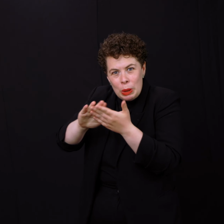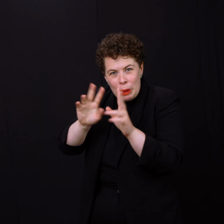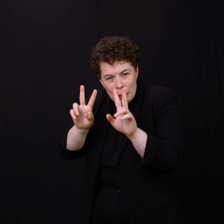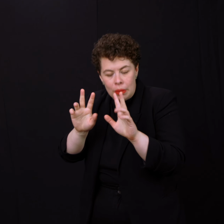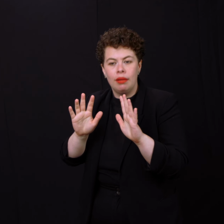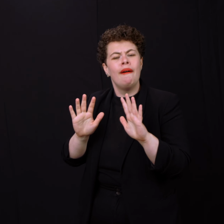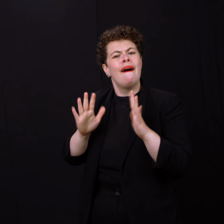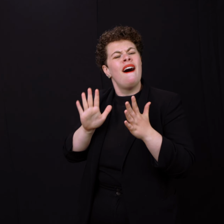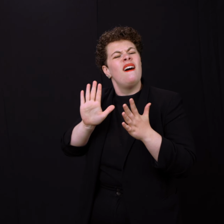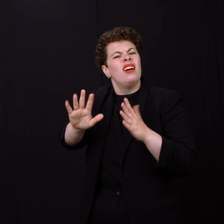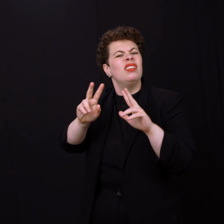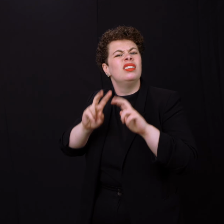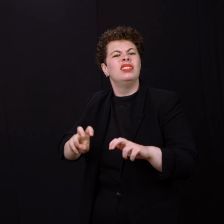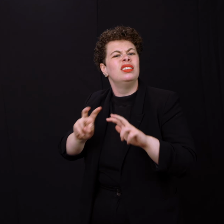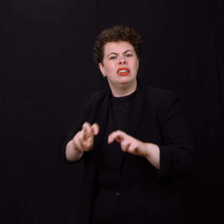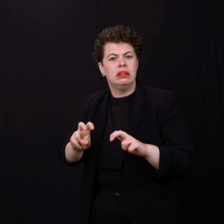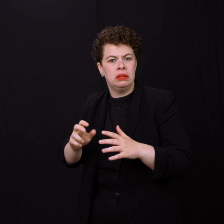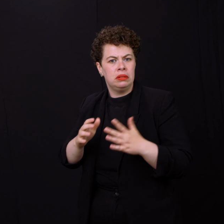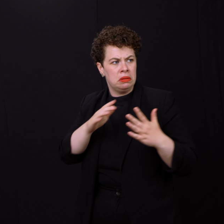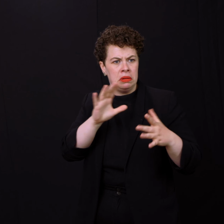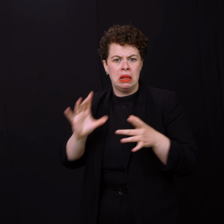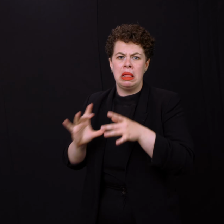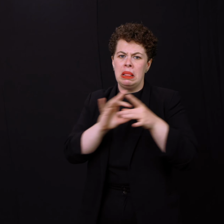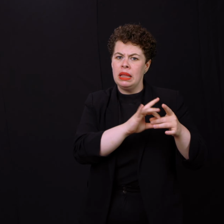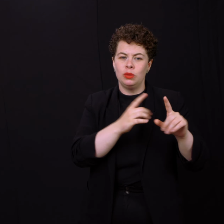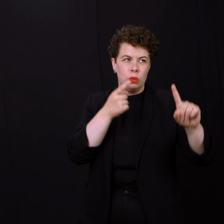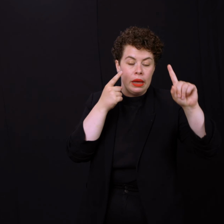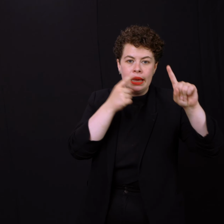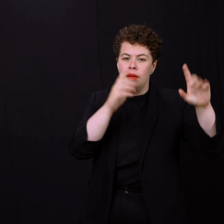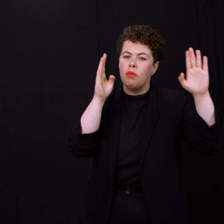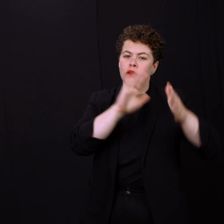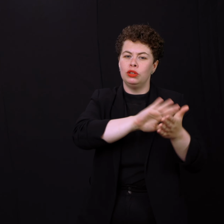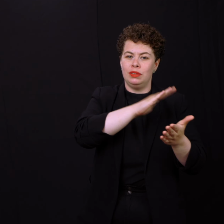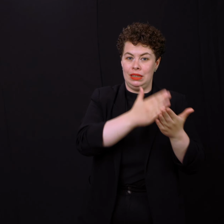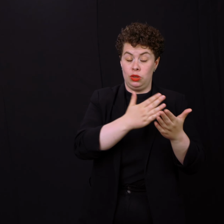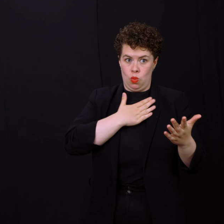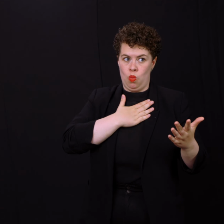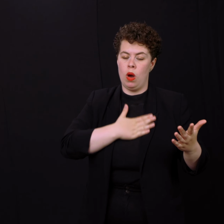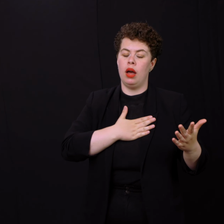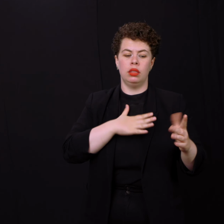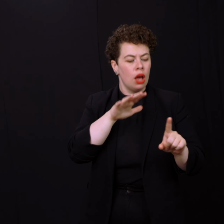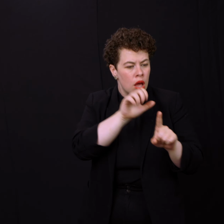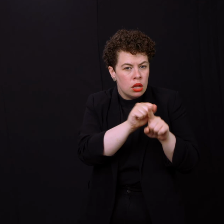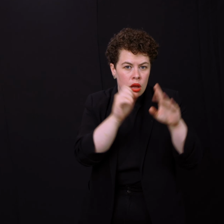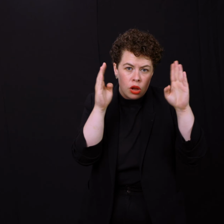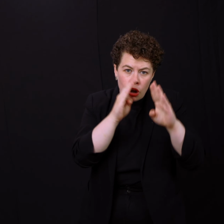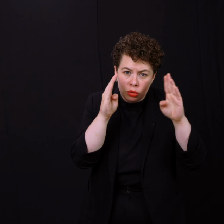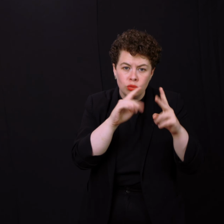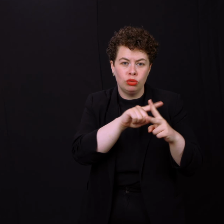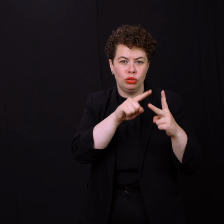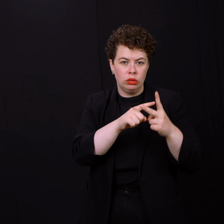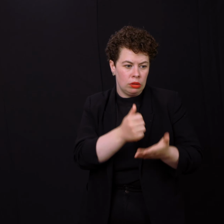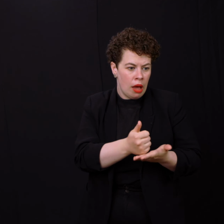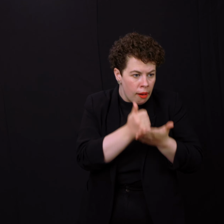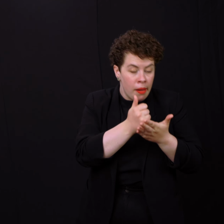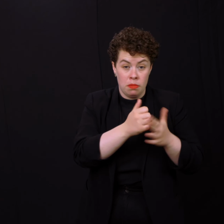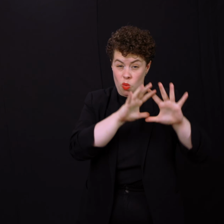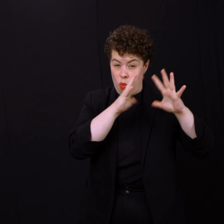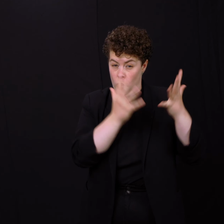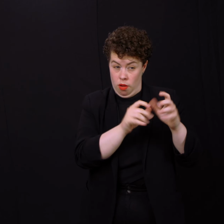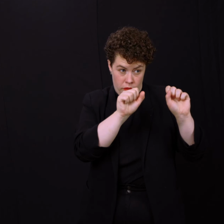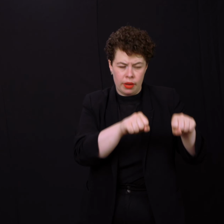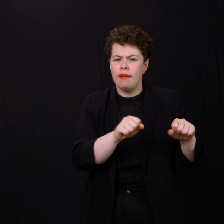this research contribute to the Usher Foundation's moonshot goal of making diagnosis and treatment for Usher syndrome patients standard of care